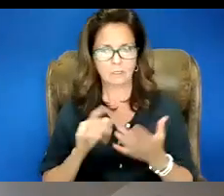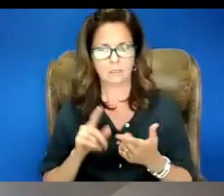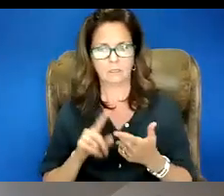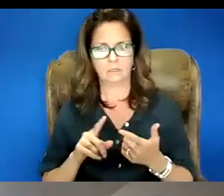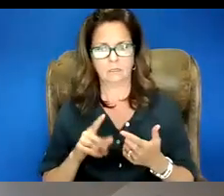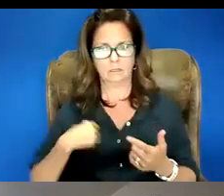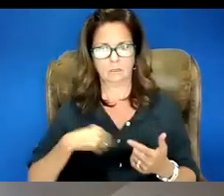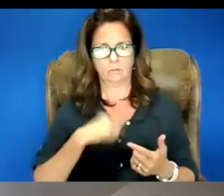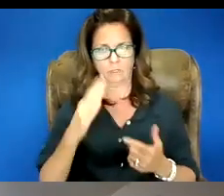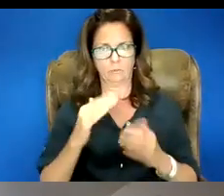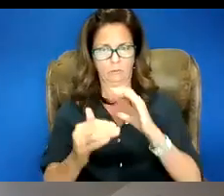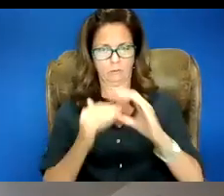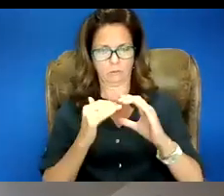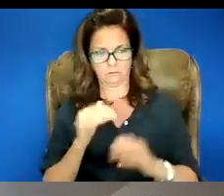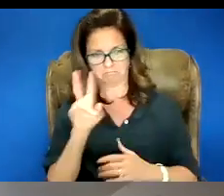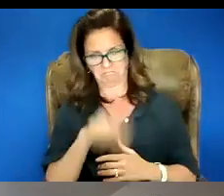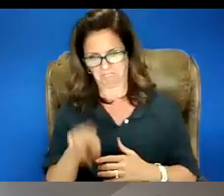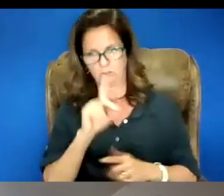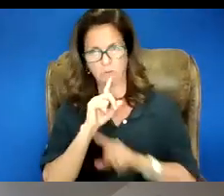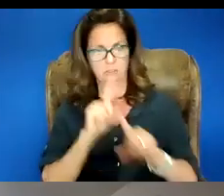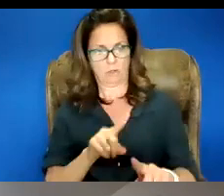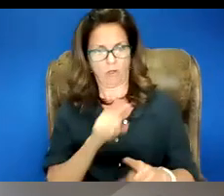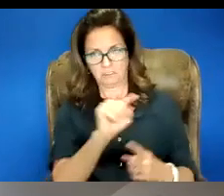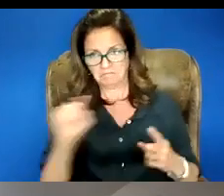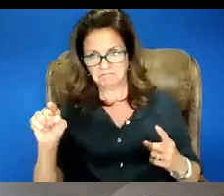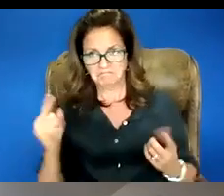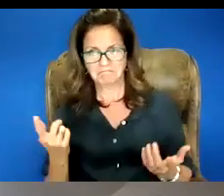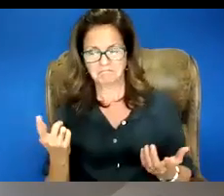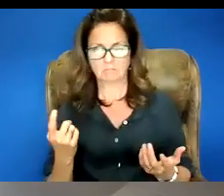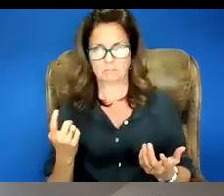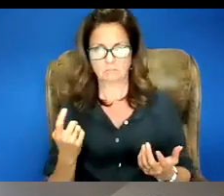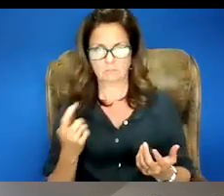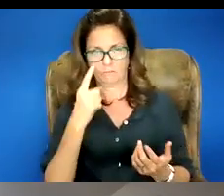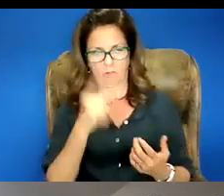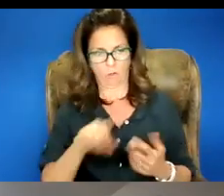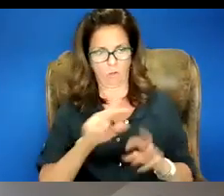we will take that and respond to um, those who apply.